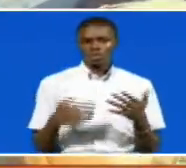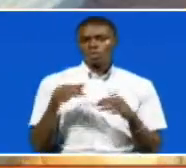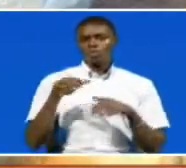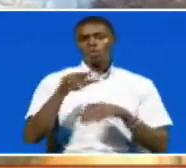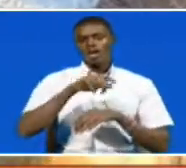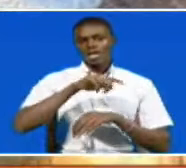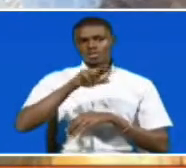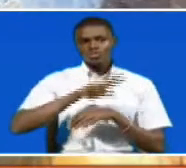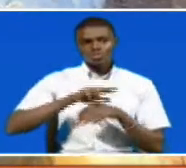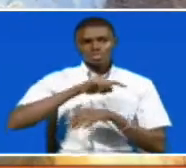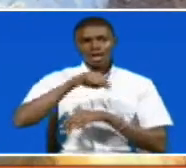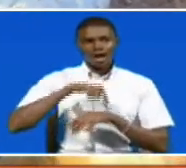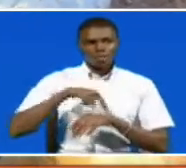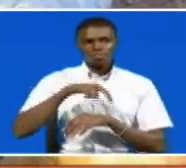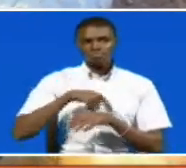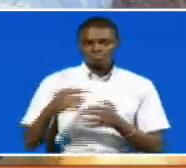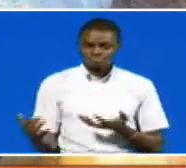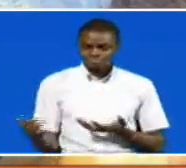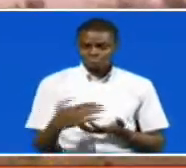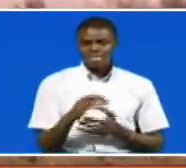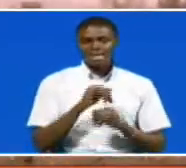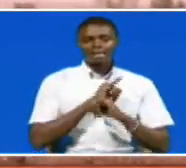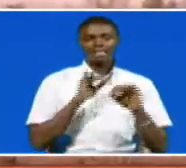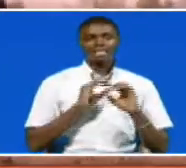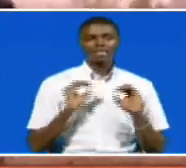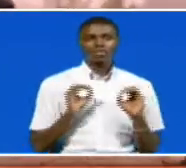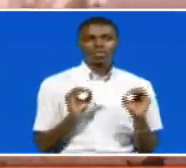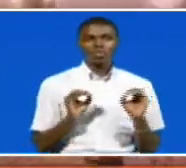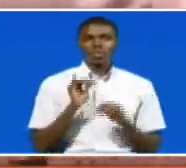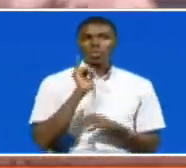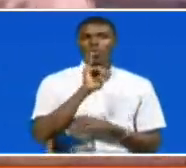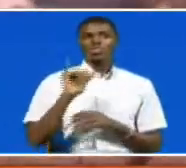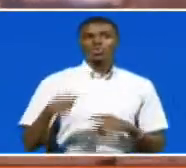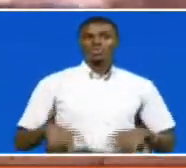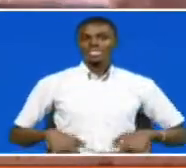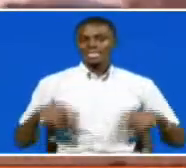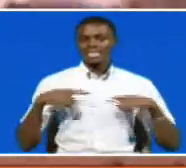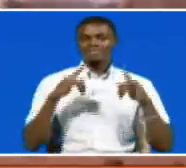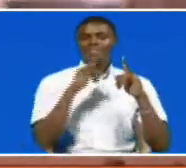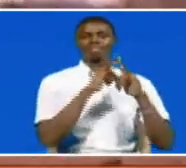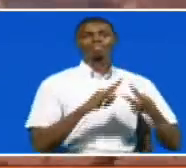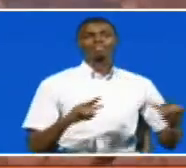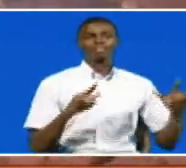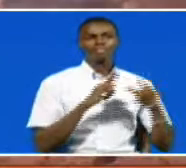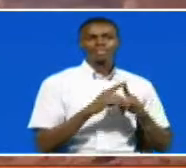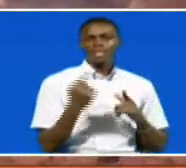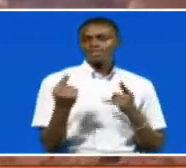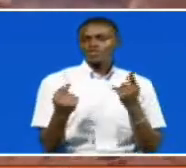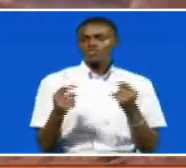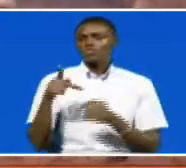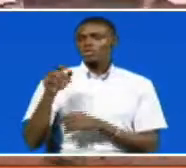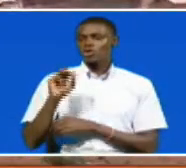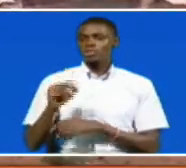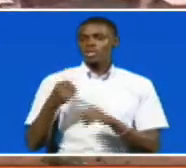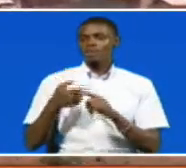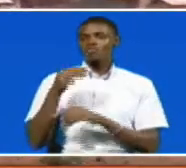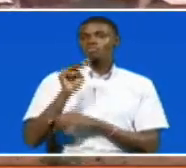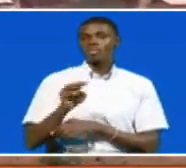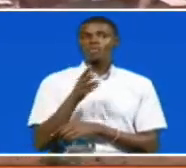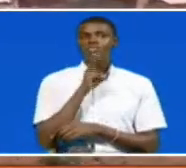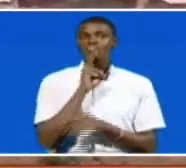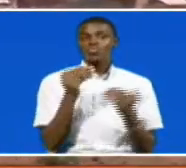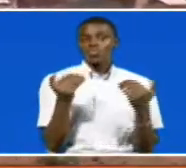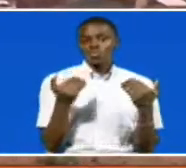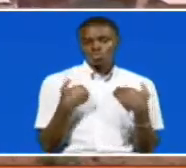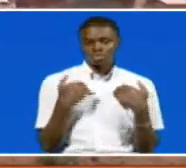hours fetching water that is not clean. Yet, those living in camps just a few kilometers from them have